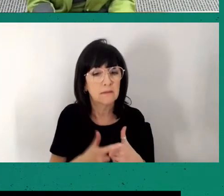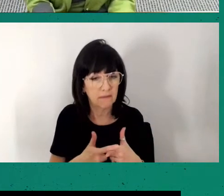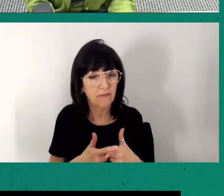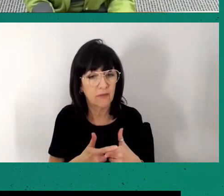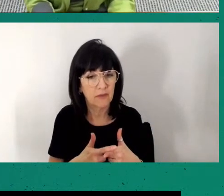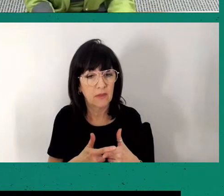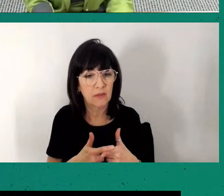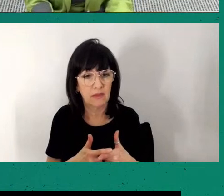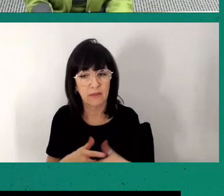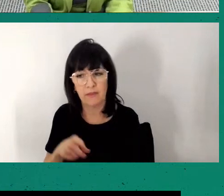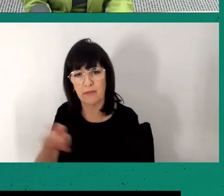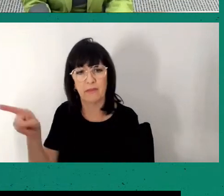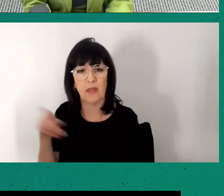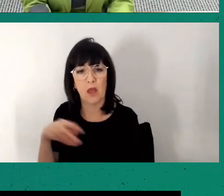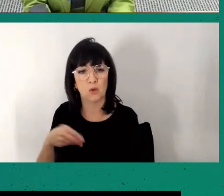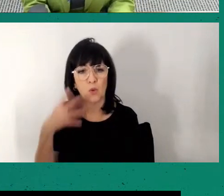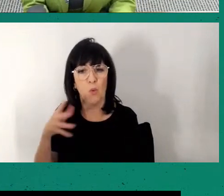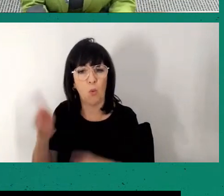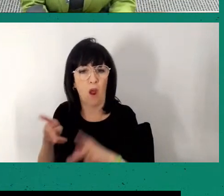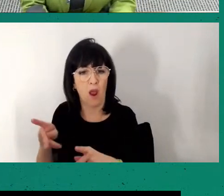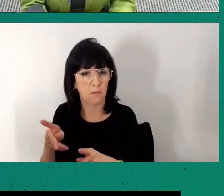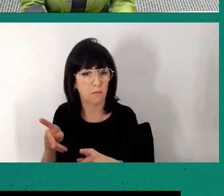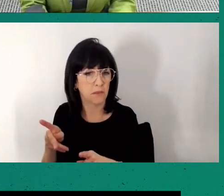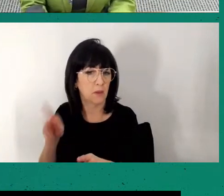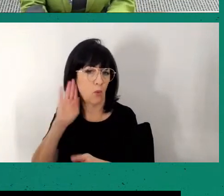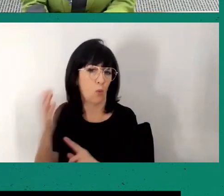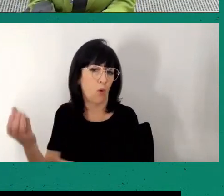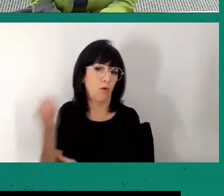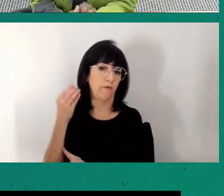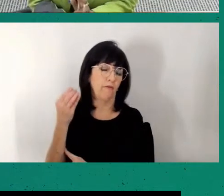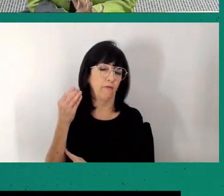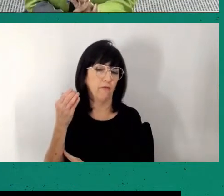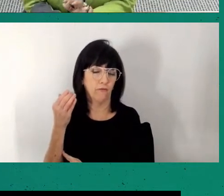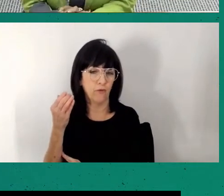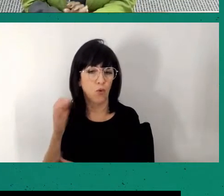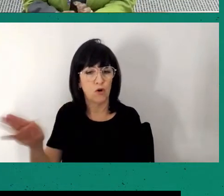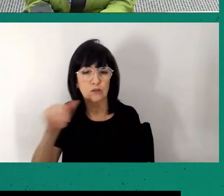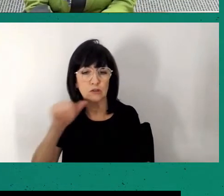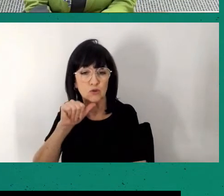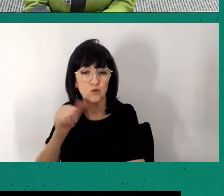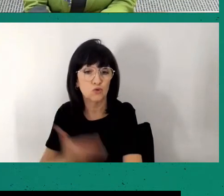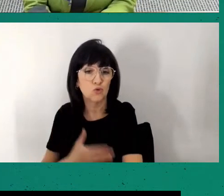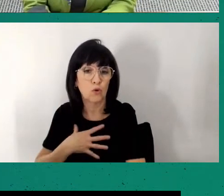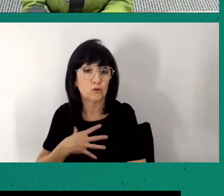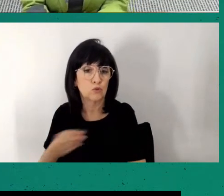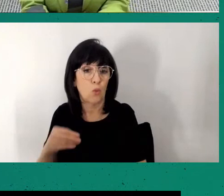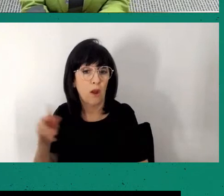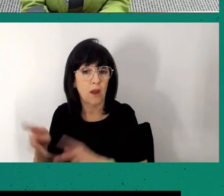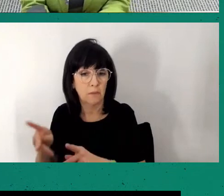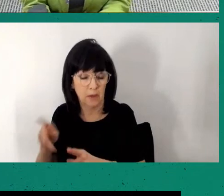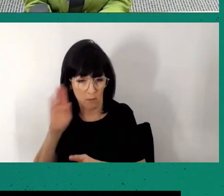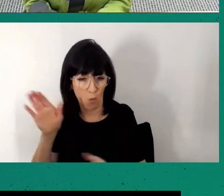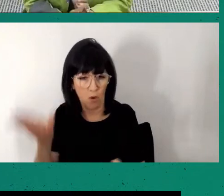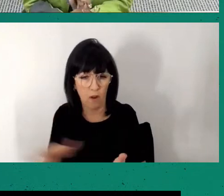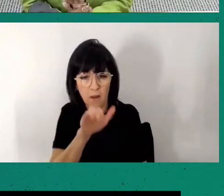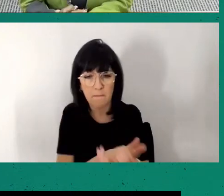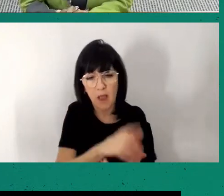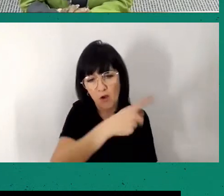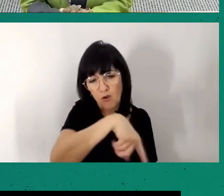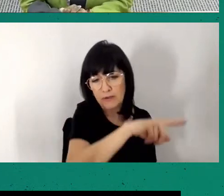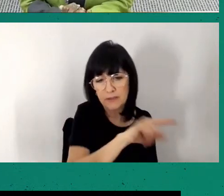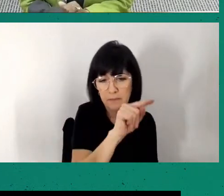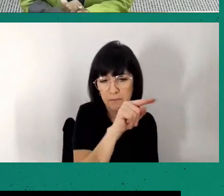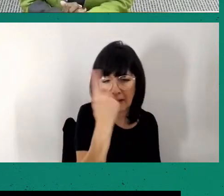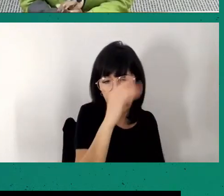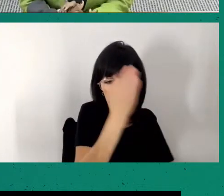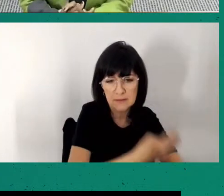to Negro men for marriage. Now, my educational experiences as a colored student in the state of Delaware in the